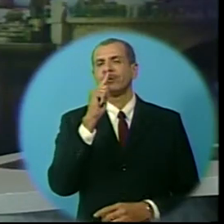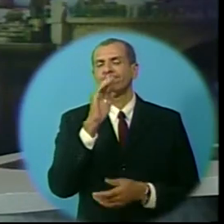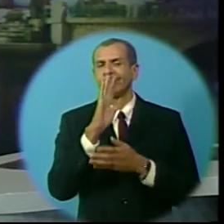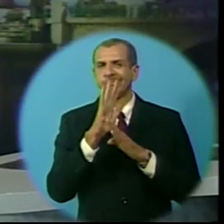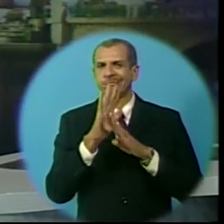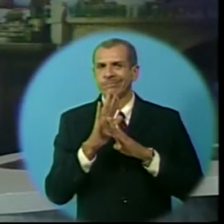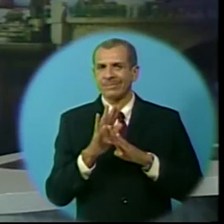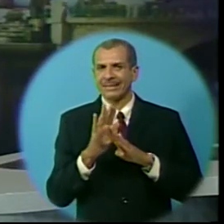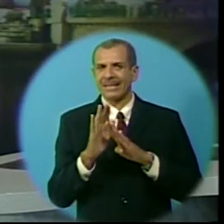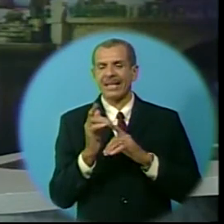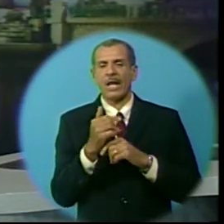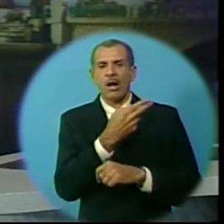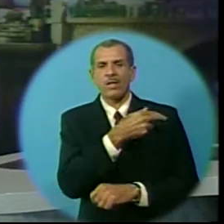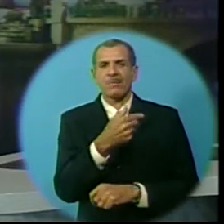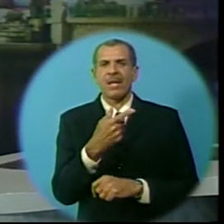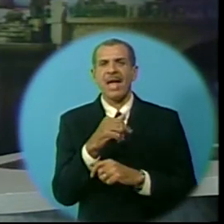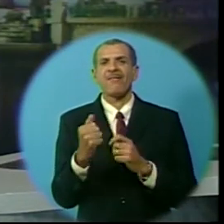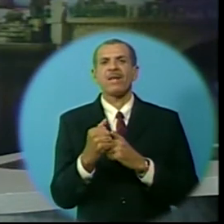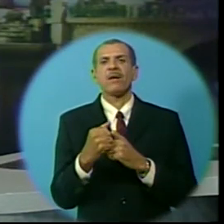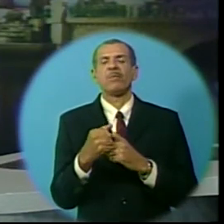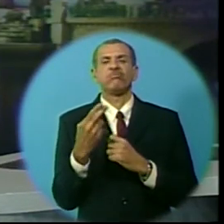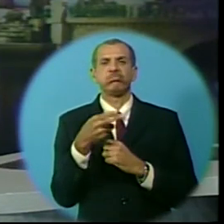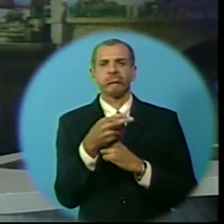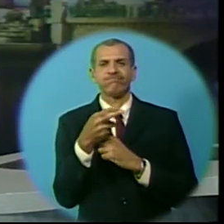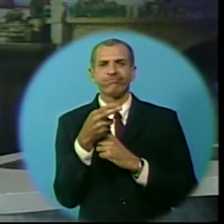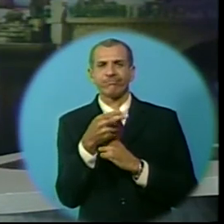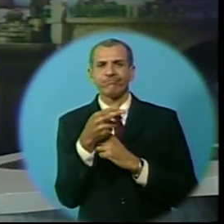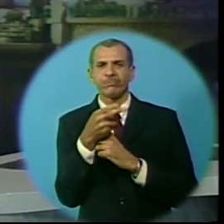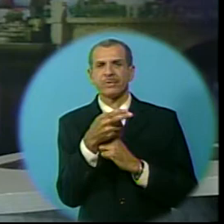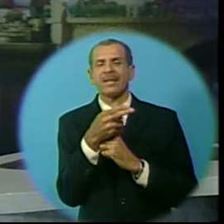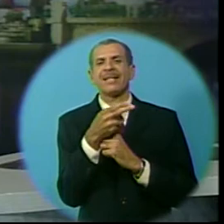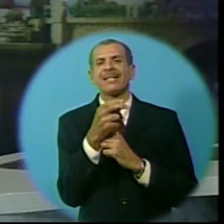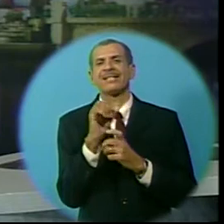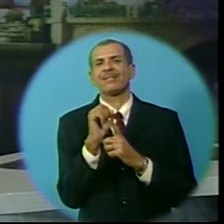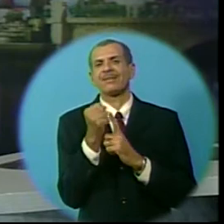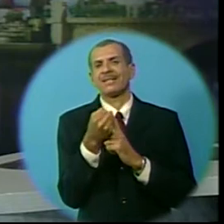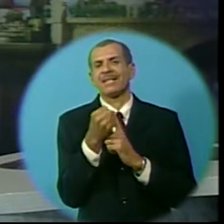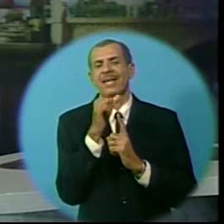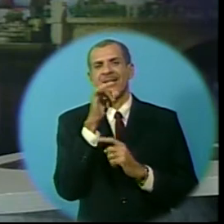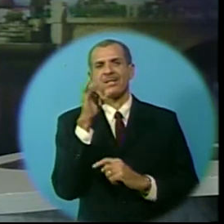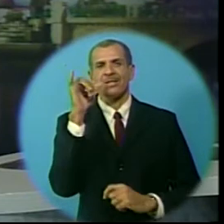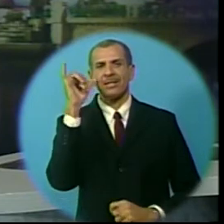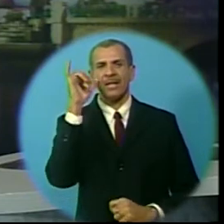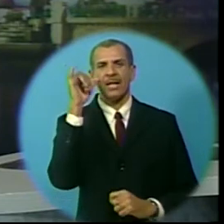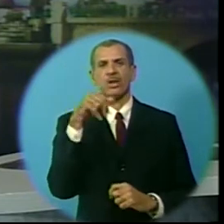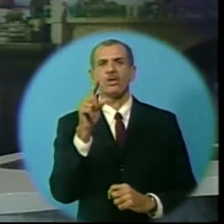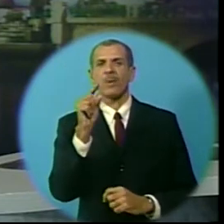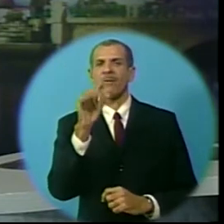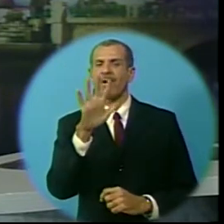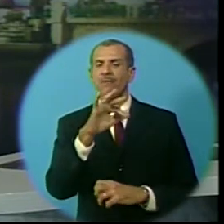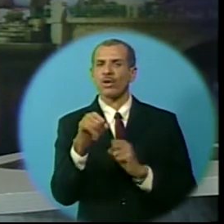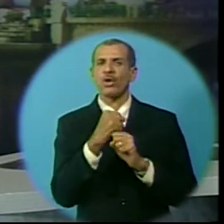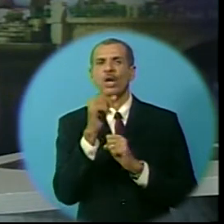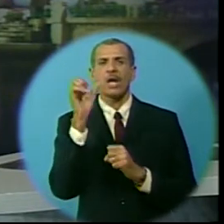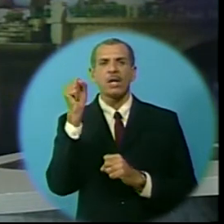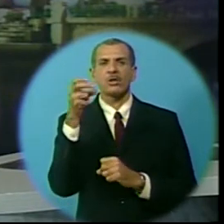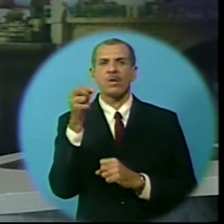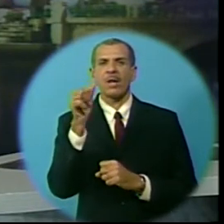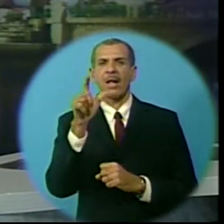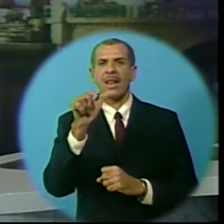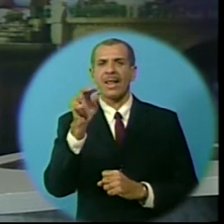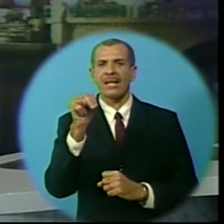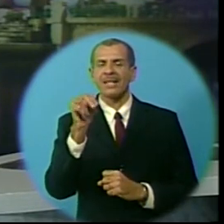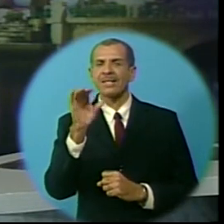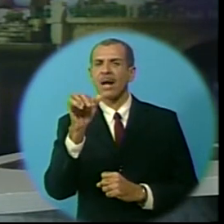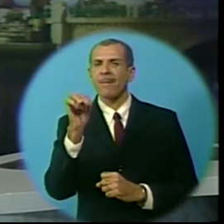Elizabeth Hospital after sustaining multiple gunshot wounds in a shooting incident yesterday. 25-year-old Sherland Cumberbatch